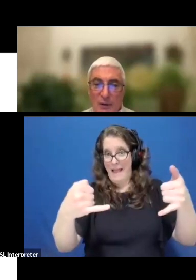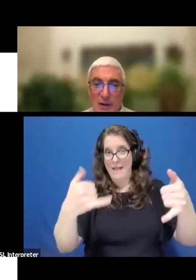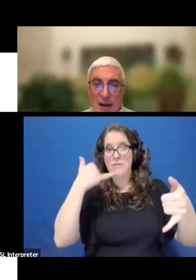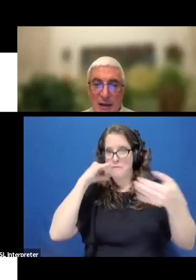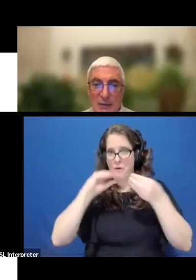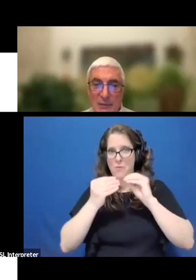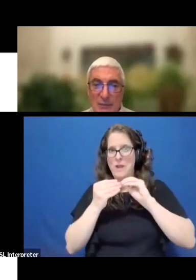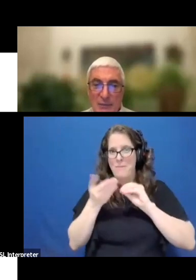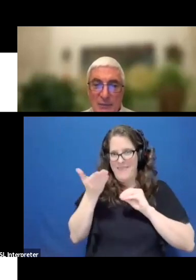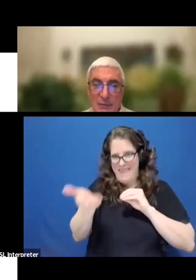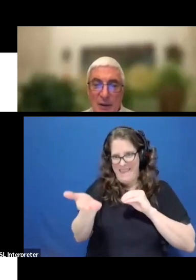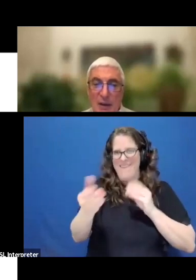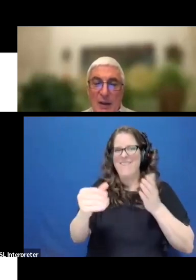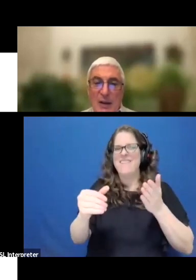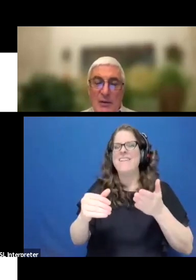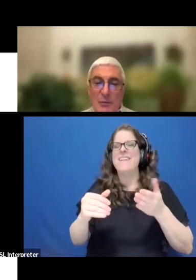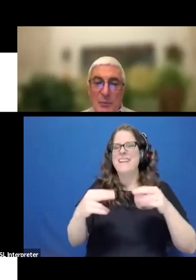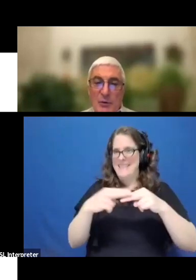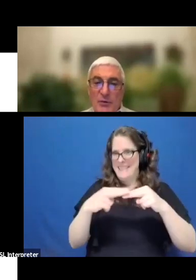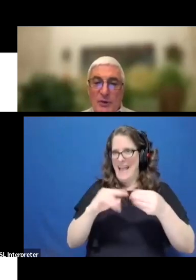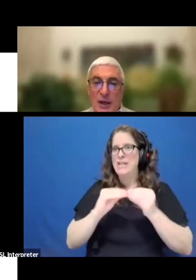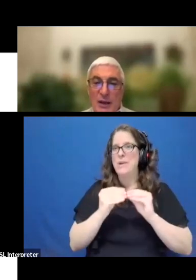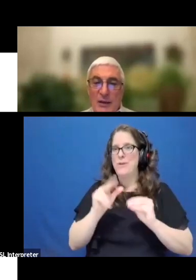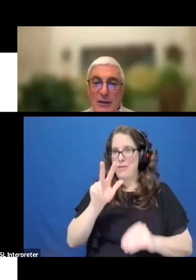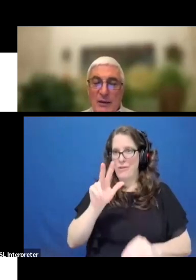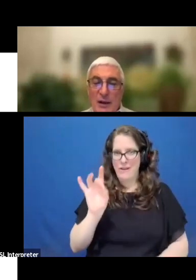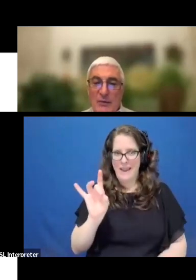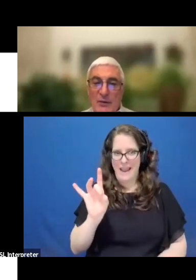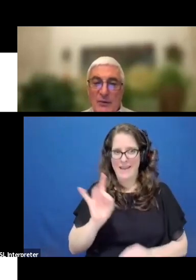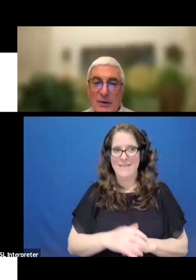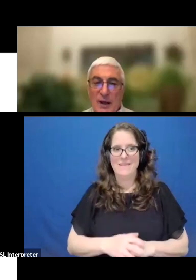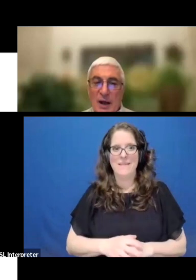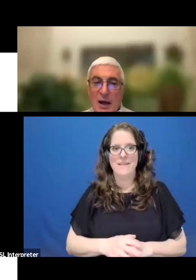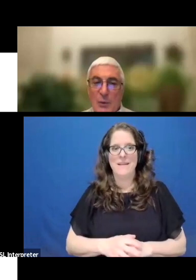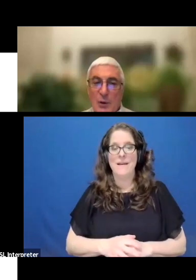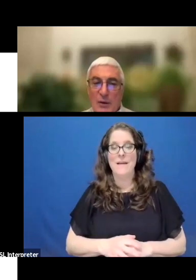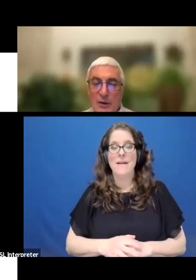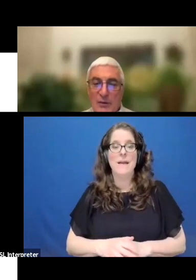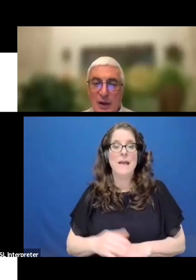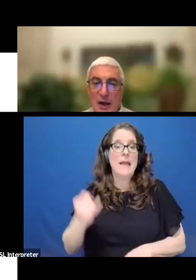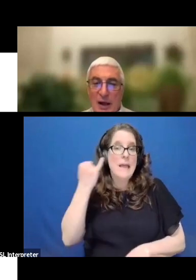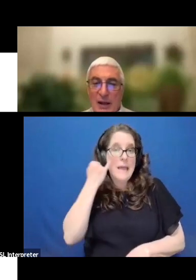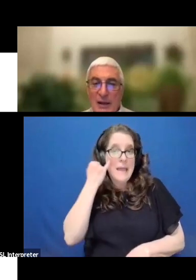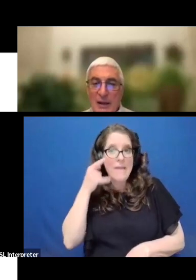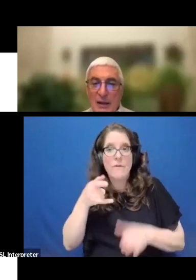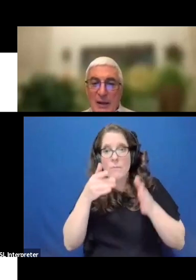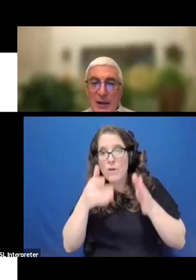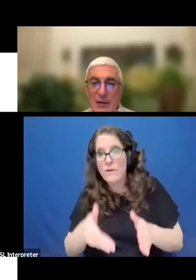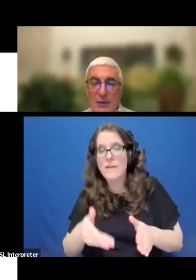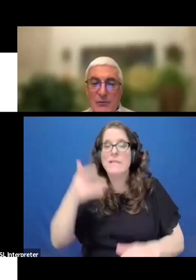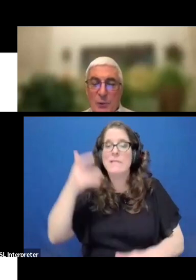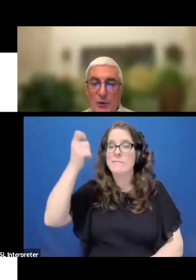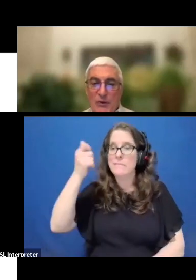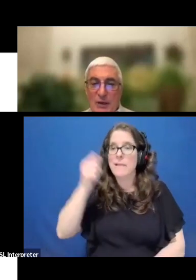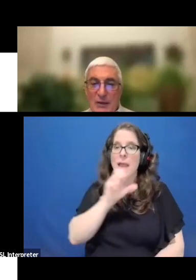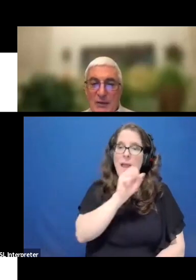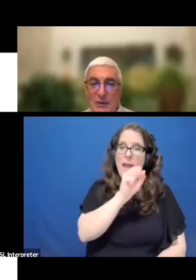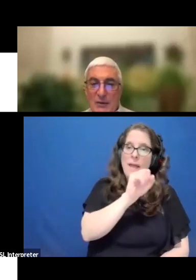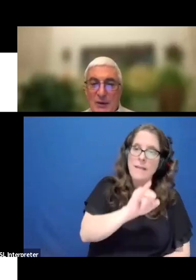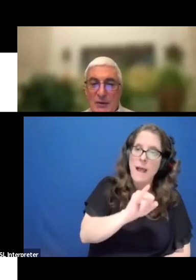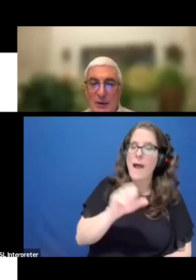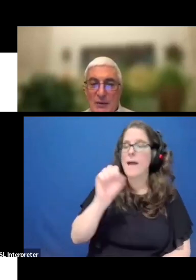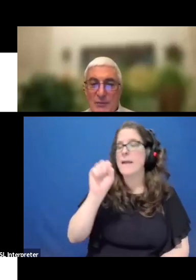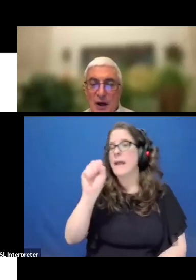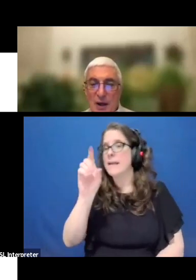slide 38. If a person's getting SSDI or SSI and they're 14